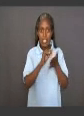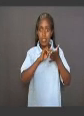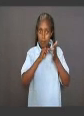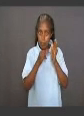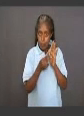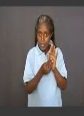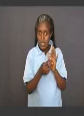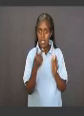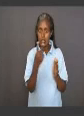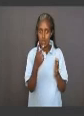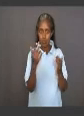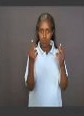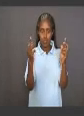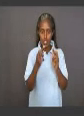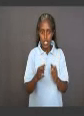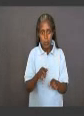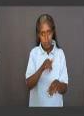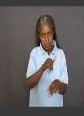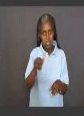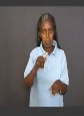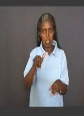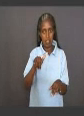means the two shapes are similar.